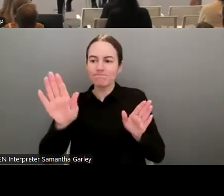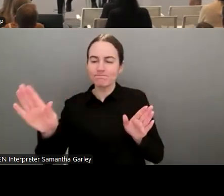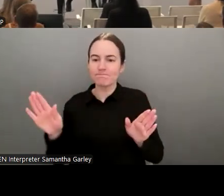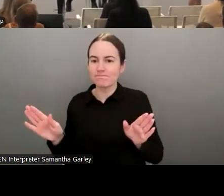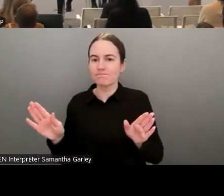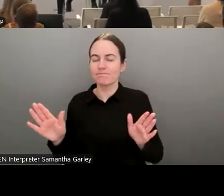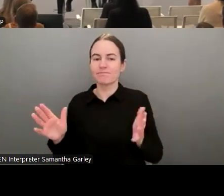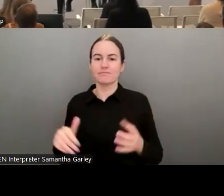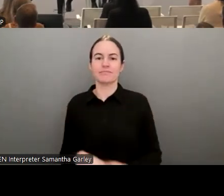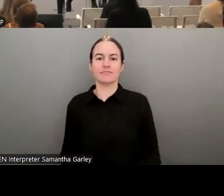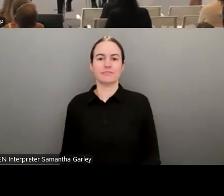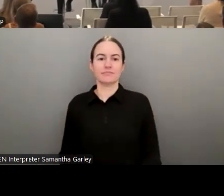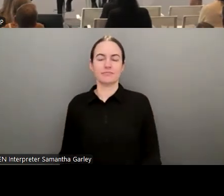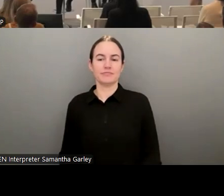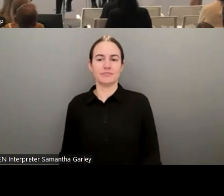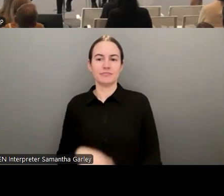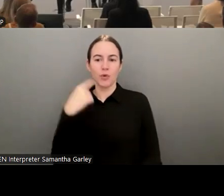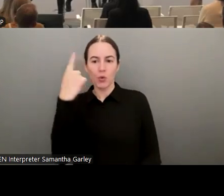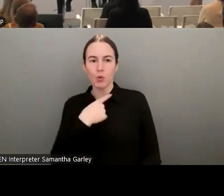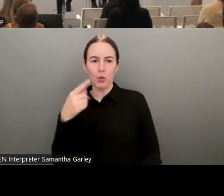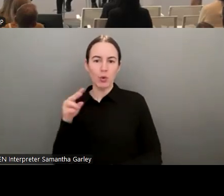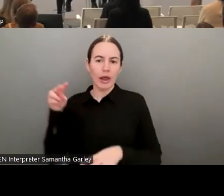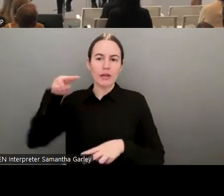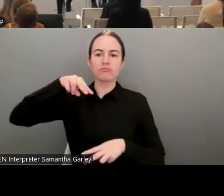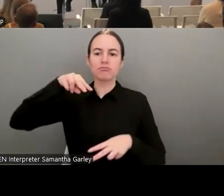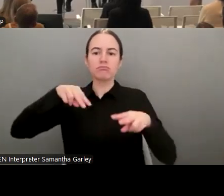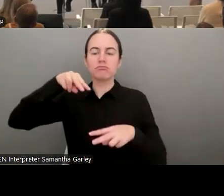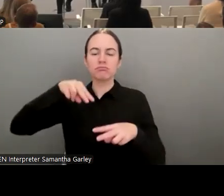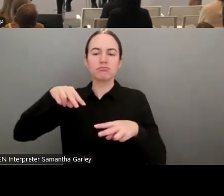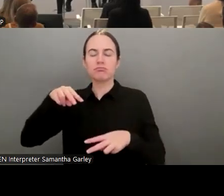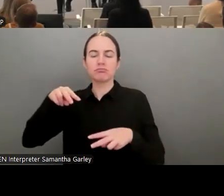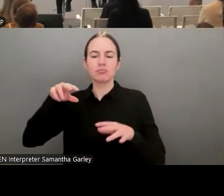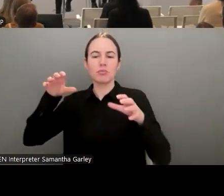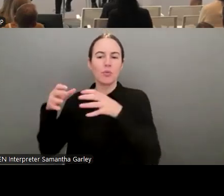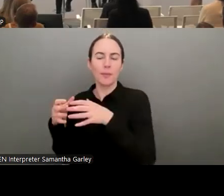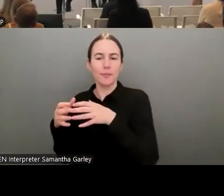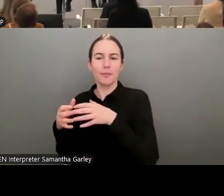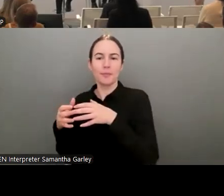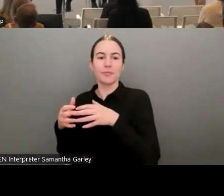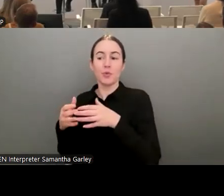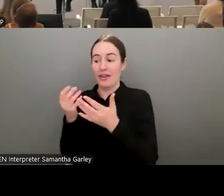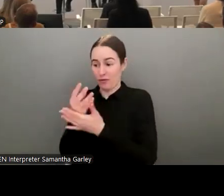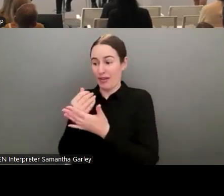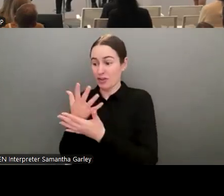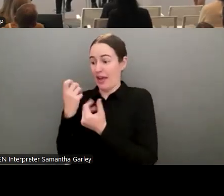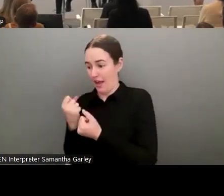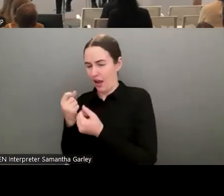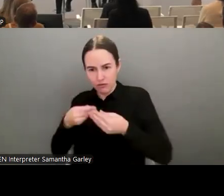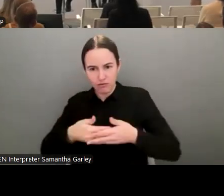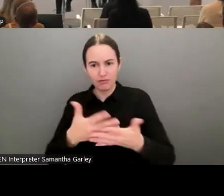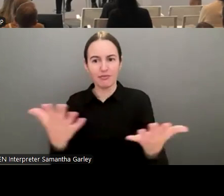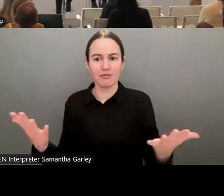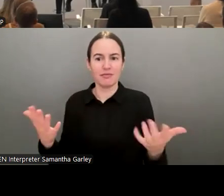the supervising authorities and all of that. So it would be very important to share that information also within